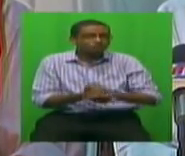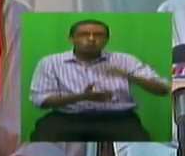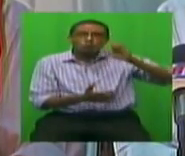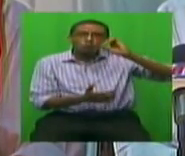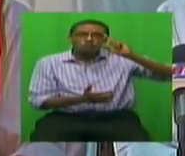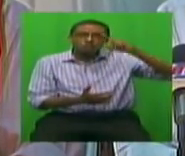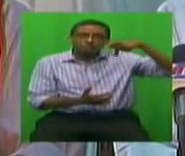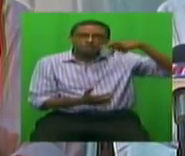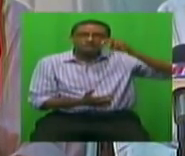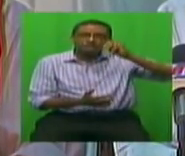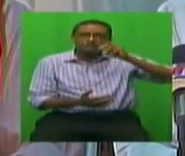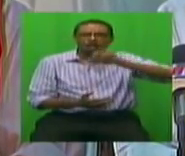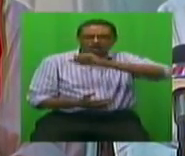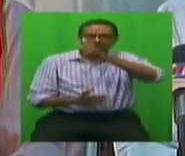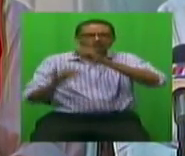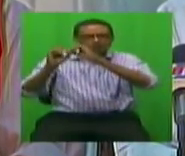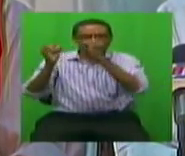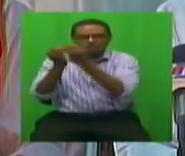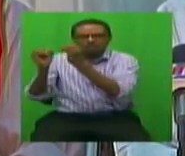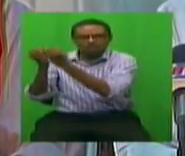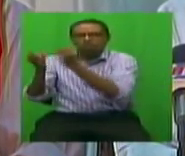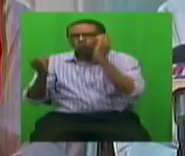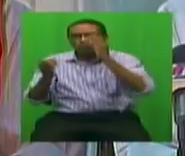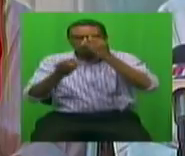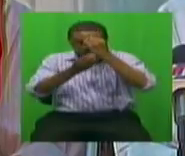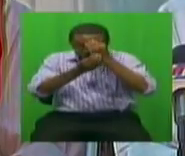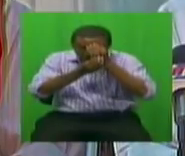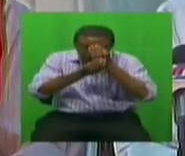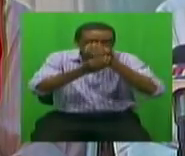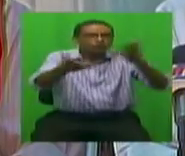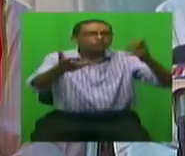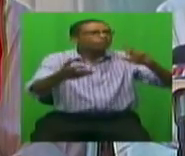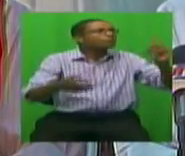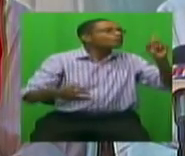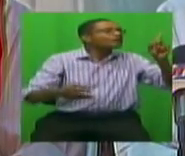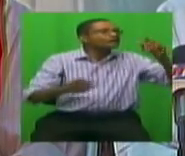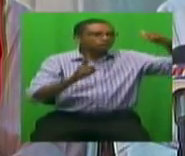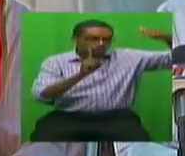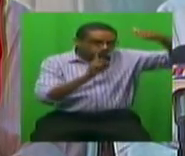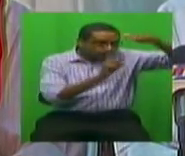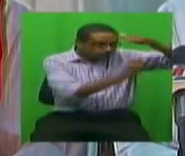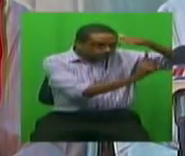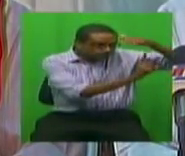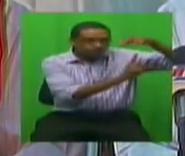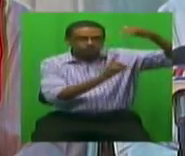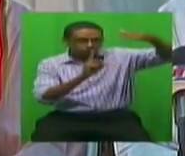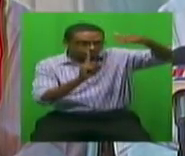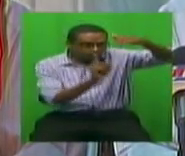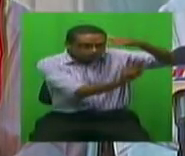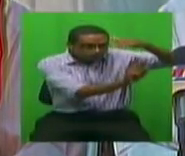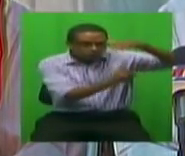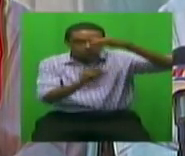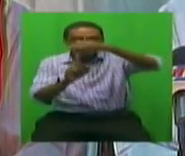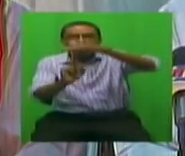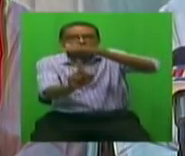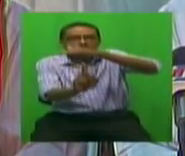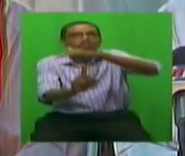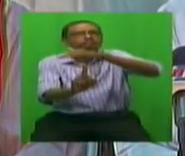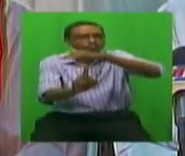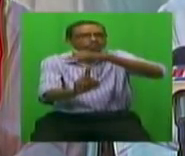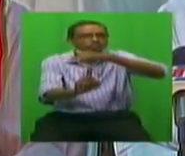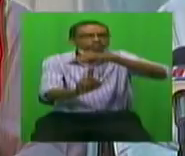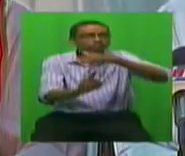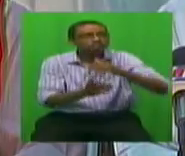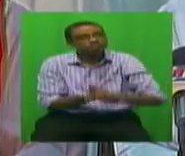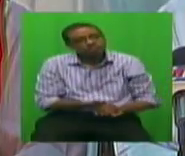agencies responsible will put out the information with respect to these shelters. Some of the shelters, I assume, they're going to start winding down,